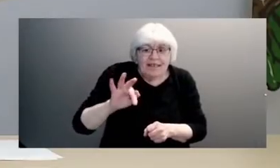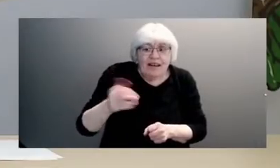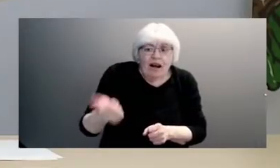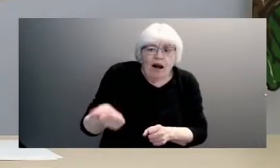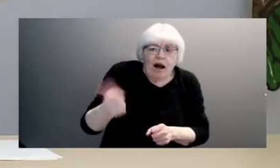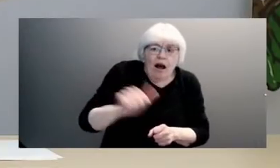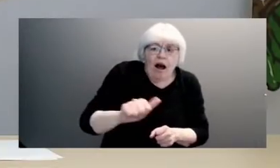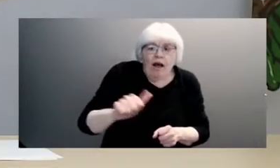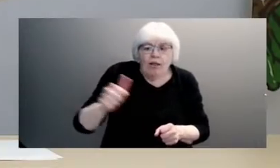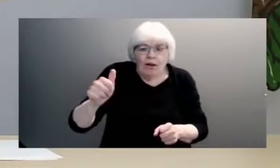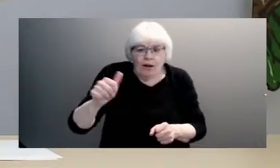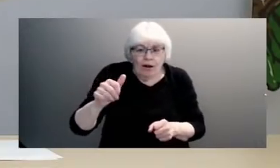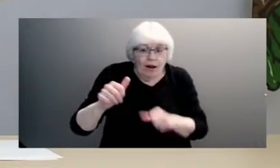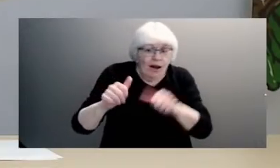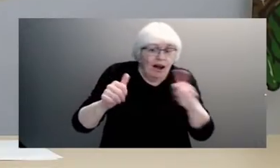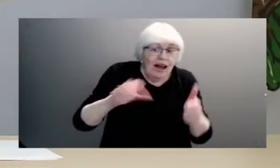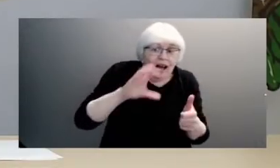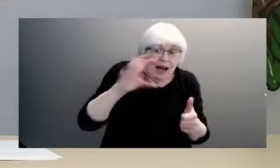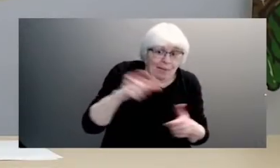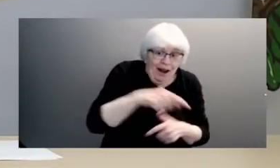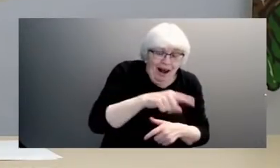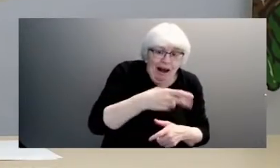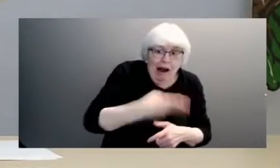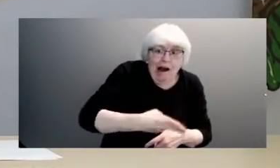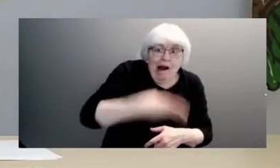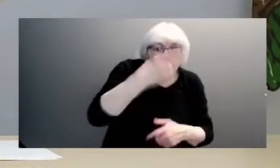and we may look at. I think